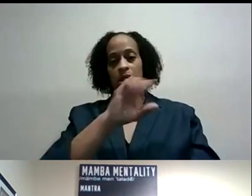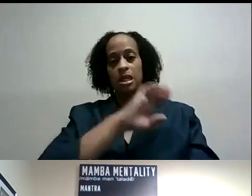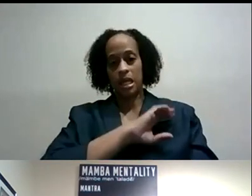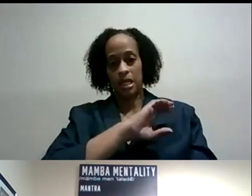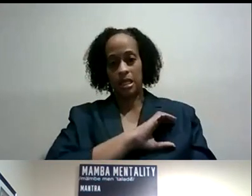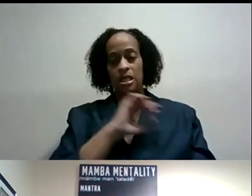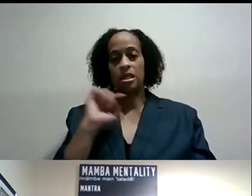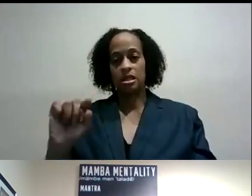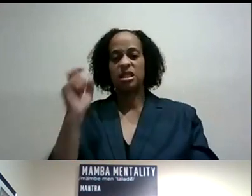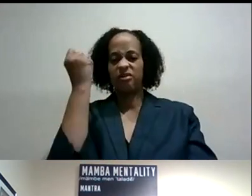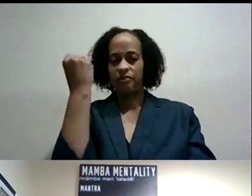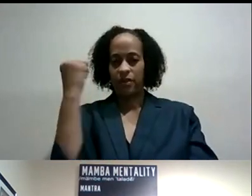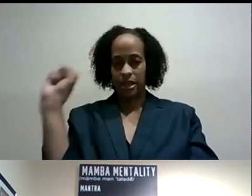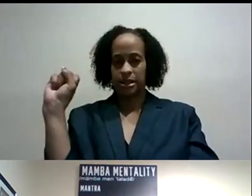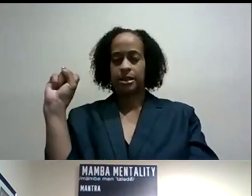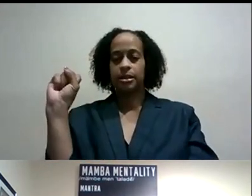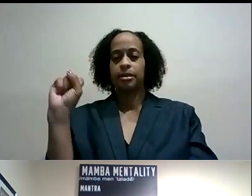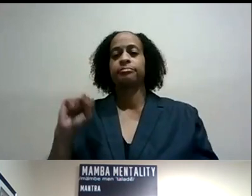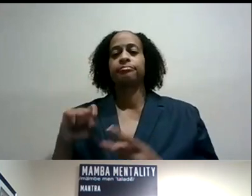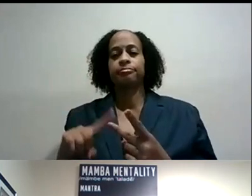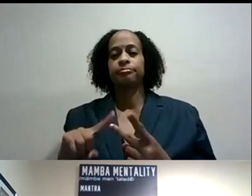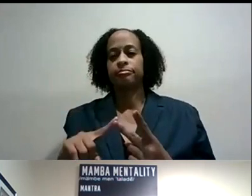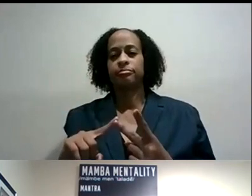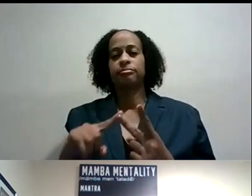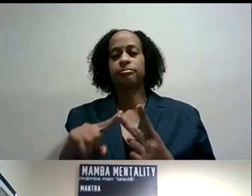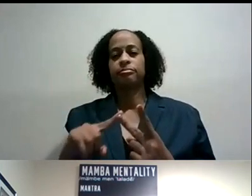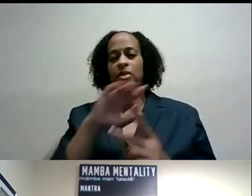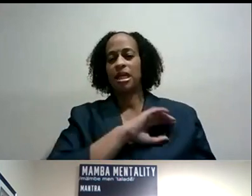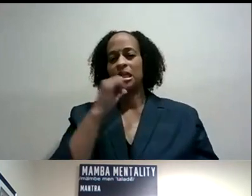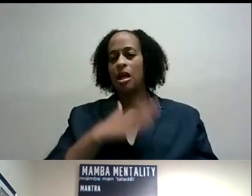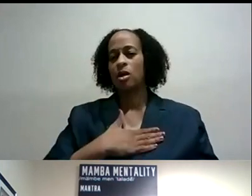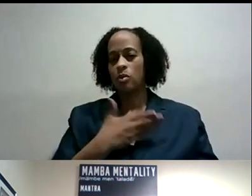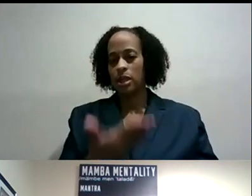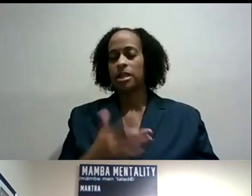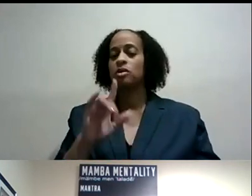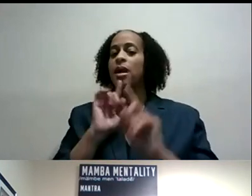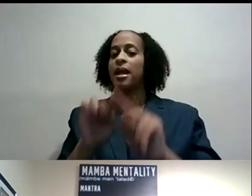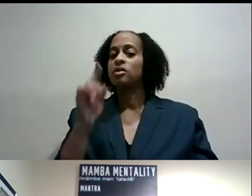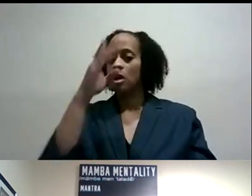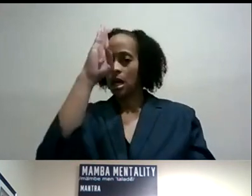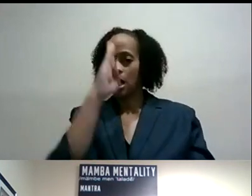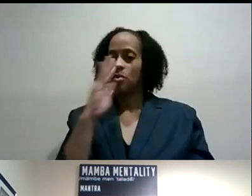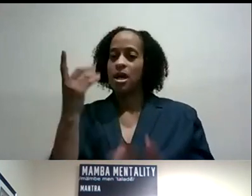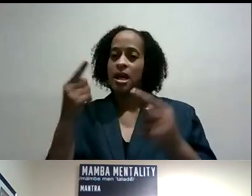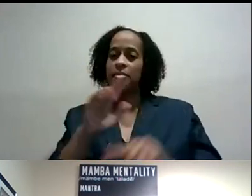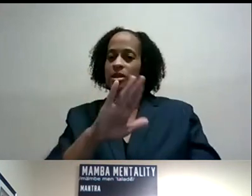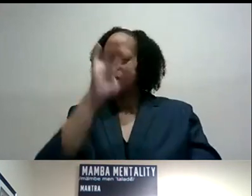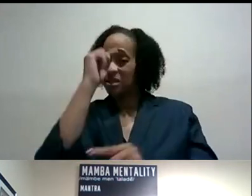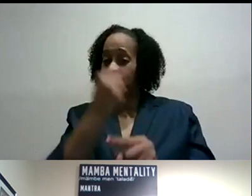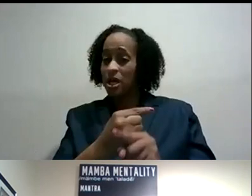Cain's defiance, Cain's unwillingness to answer God what has happened to his brother